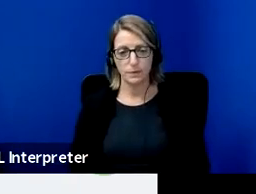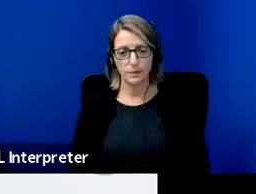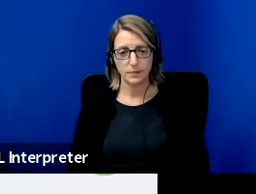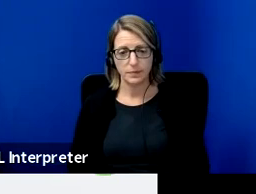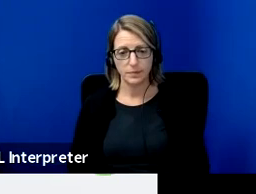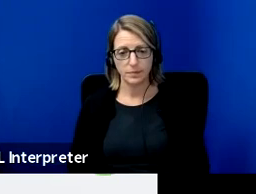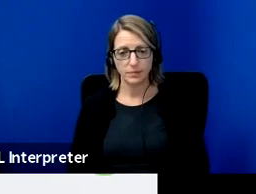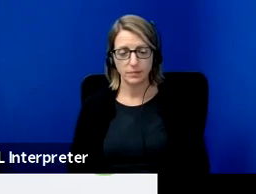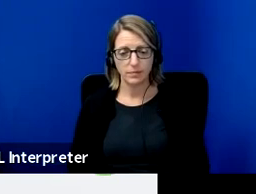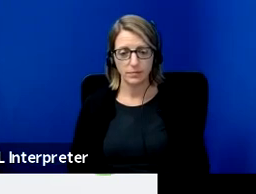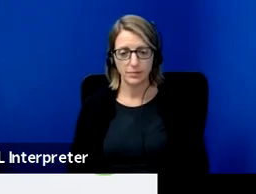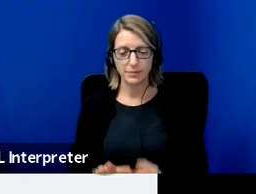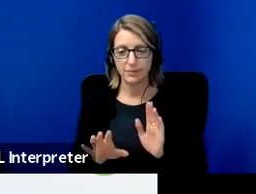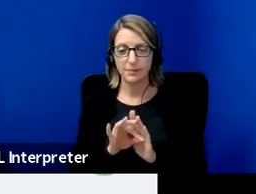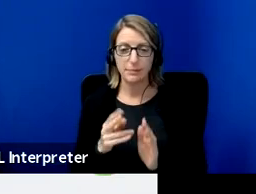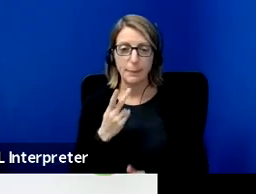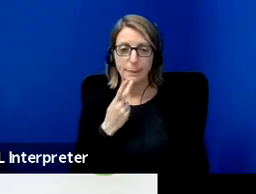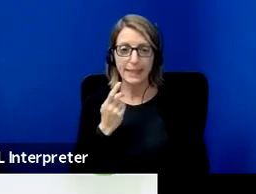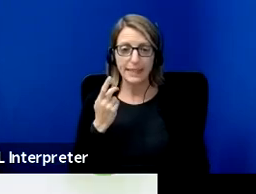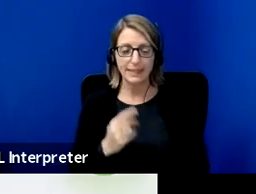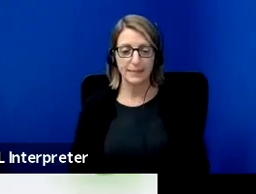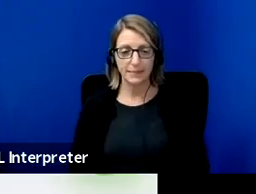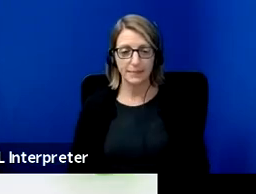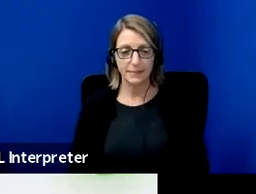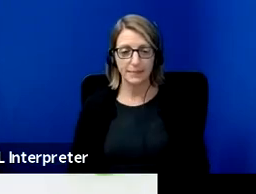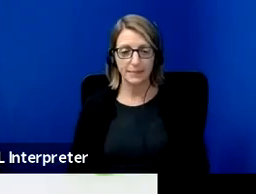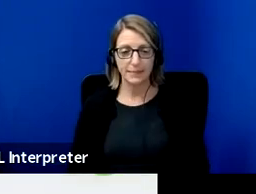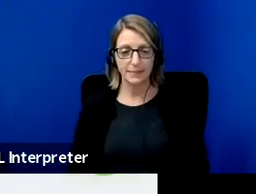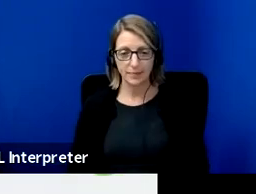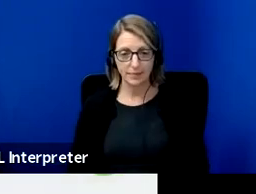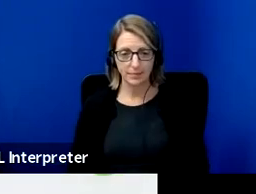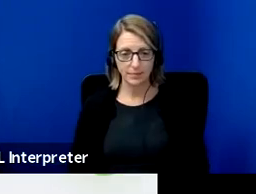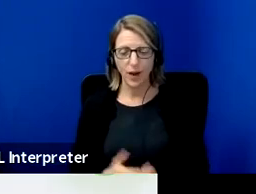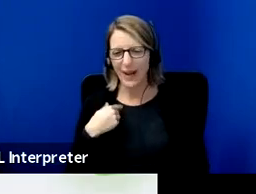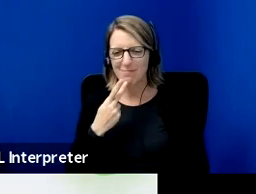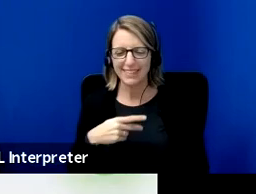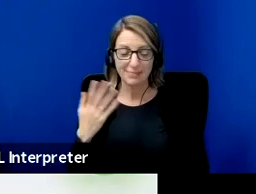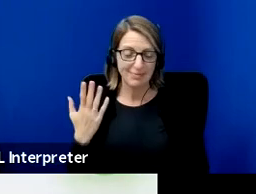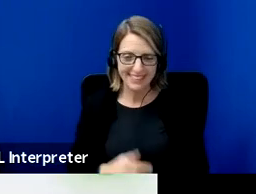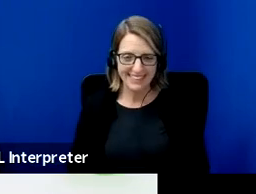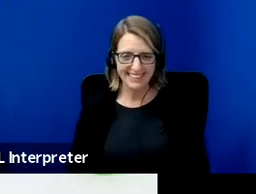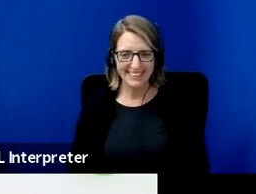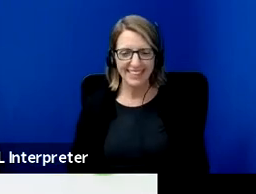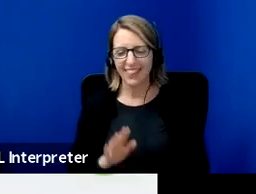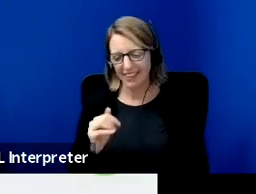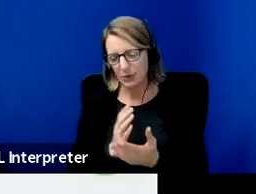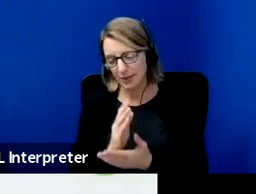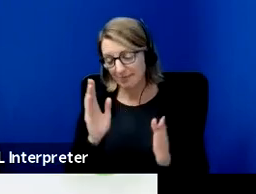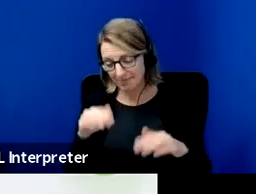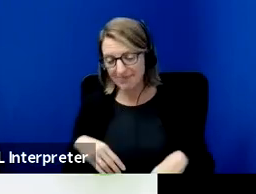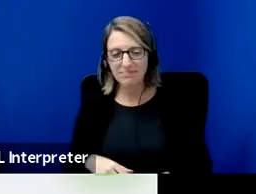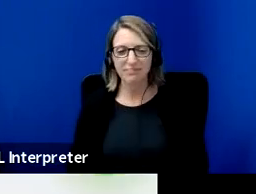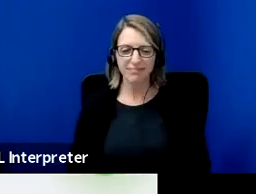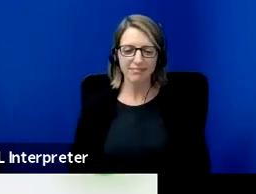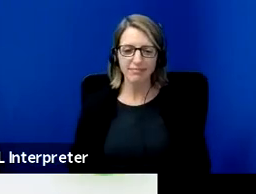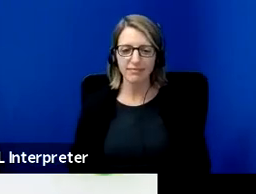I'm going to choose pink. So we have, oh, I've already chose pink. That's okay. So it's an About Me folder.